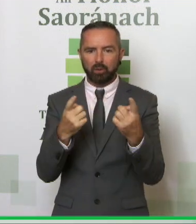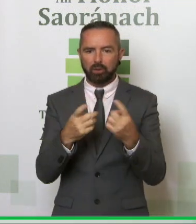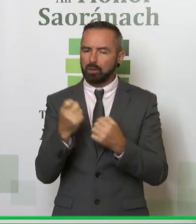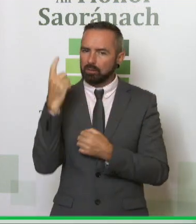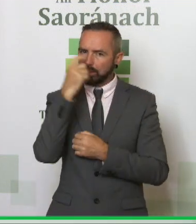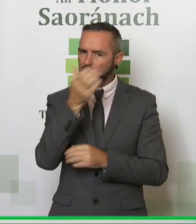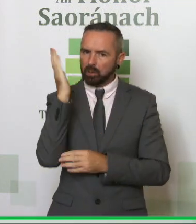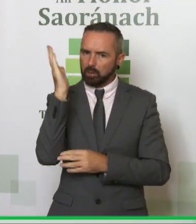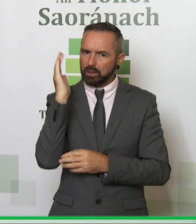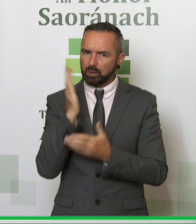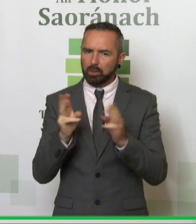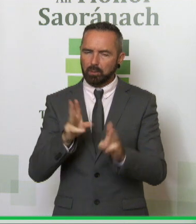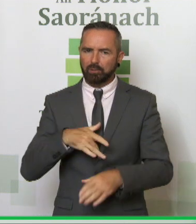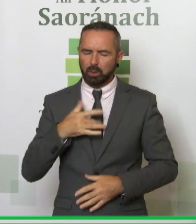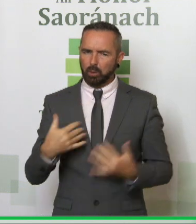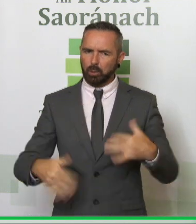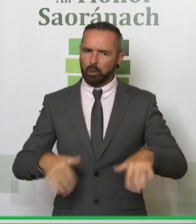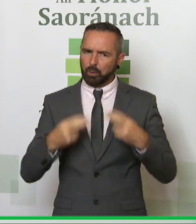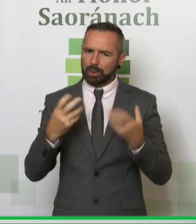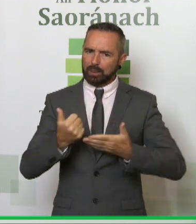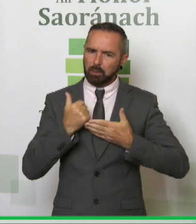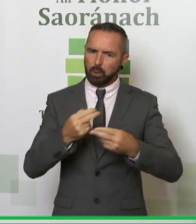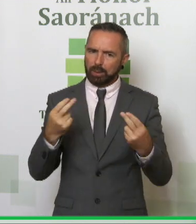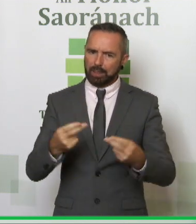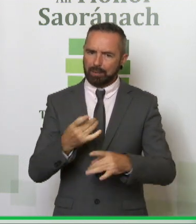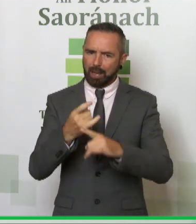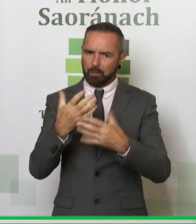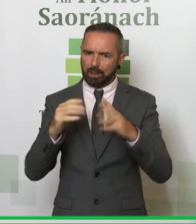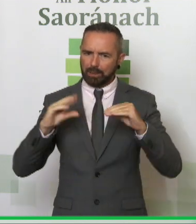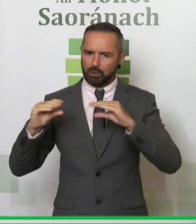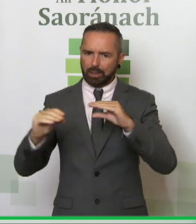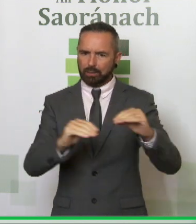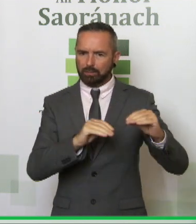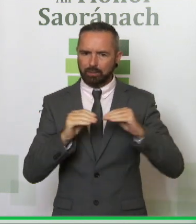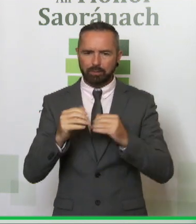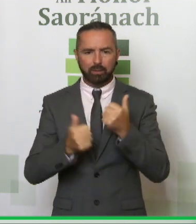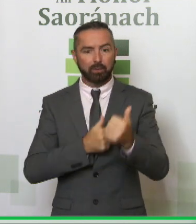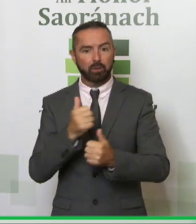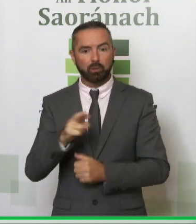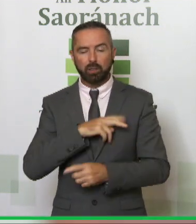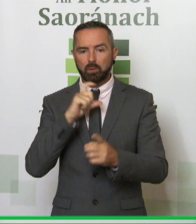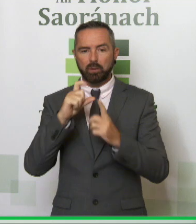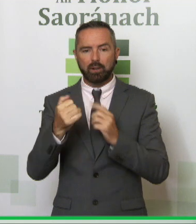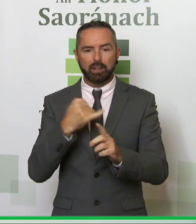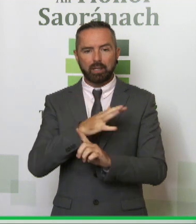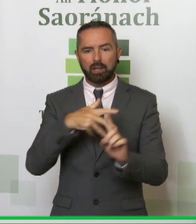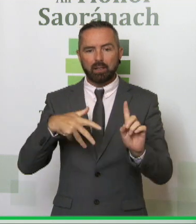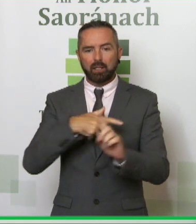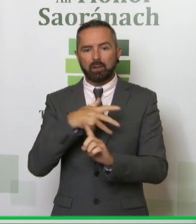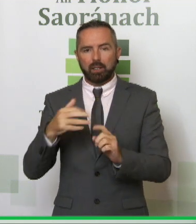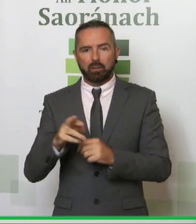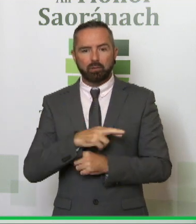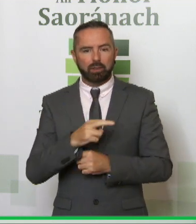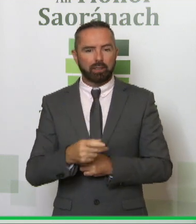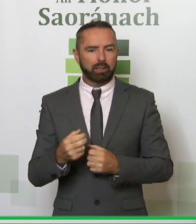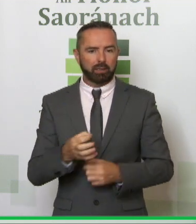difficult presentations, people might have felt need support, need help, need someone to chat to. And they've done that very professionally behind the scenes in a very